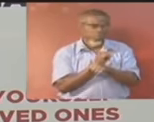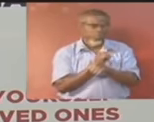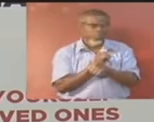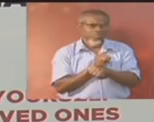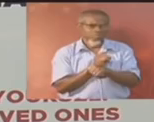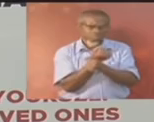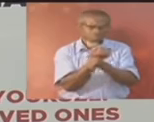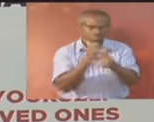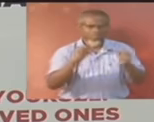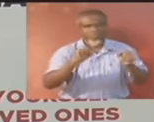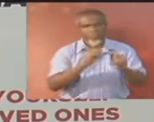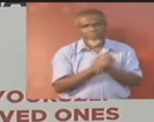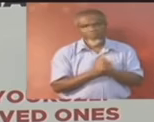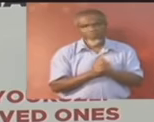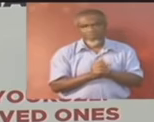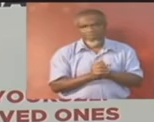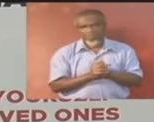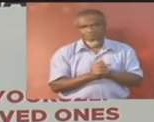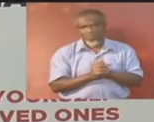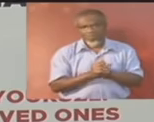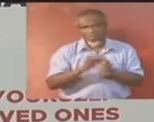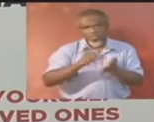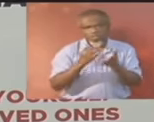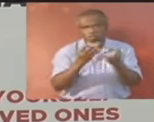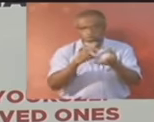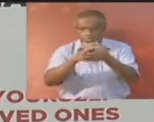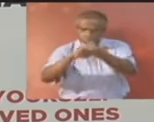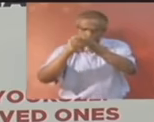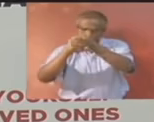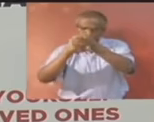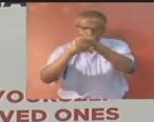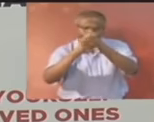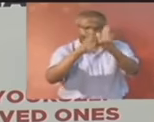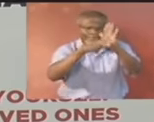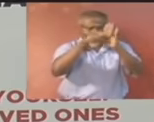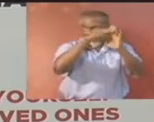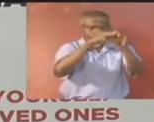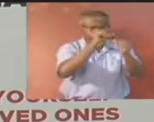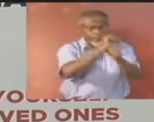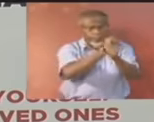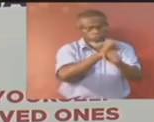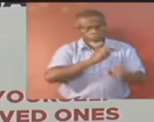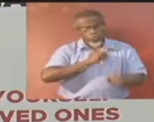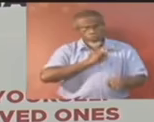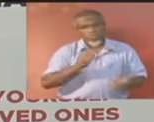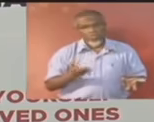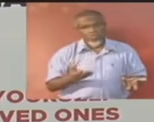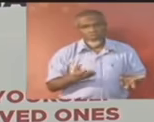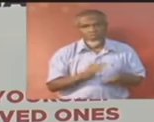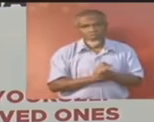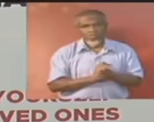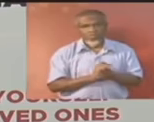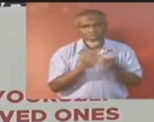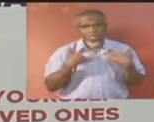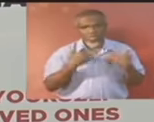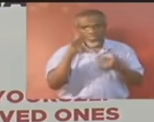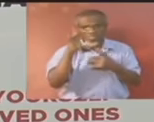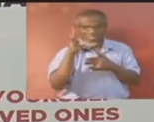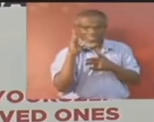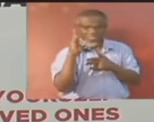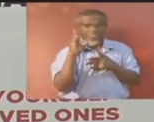like to commend and to thank all hoteliers for their continued support. Currently, we have 7 hotels that serve